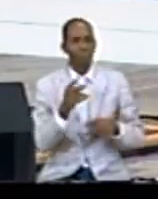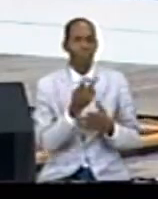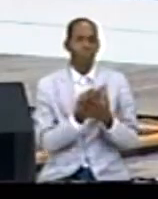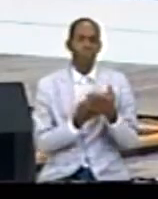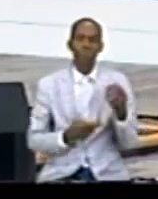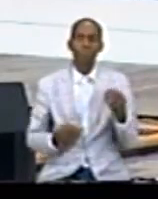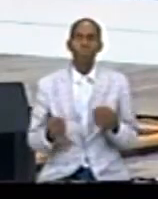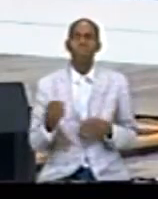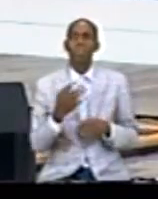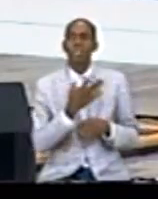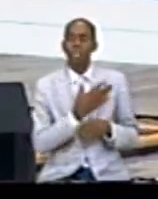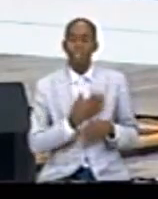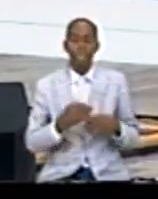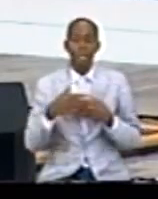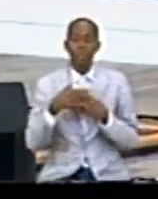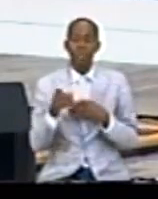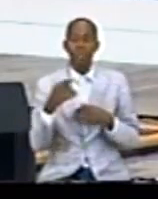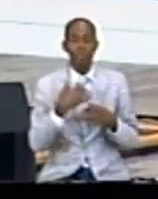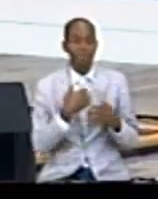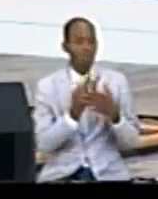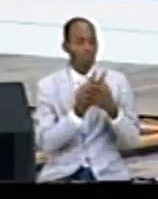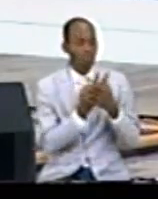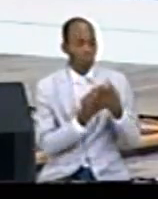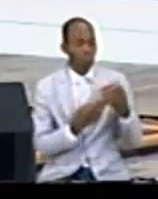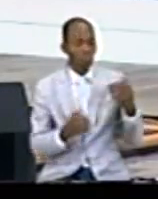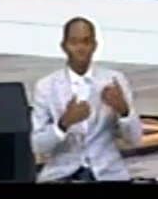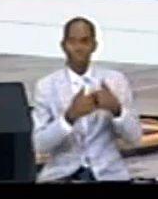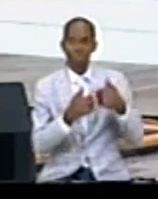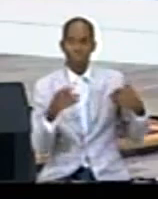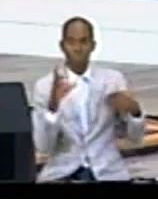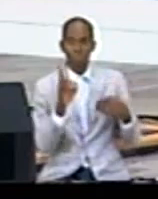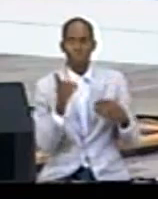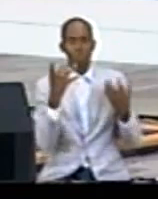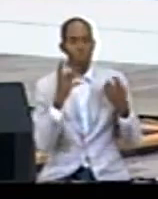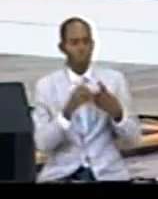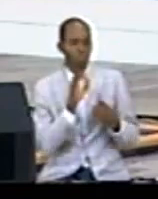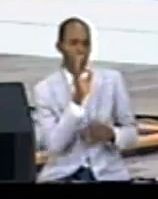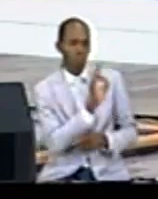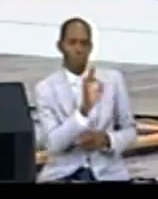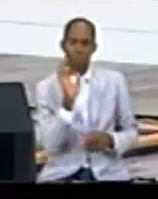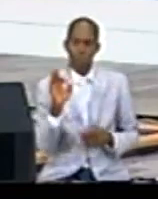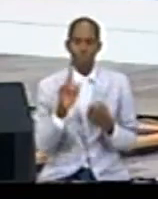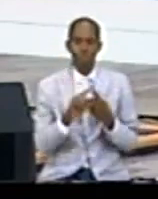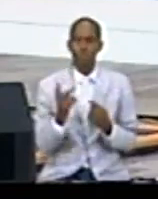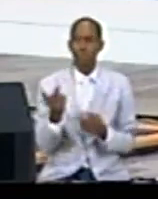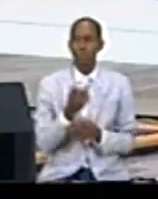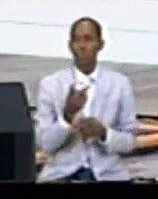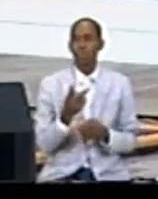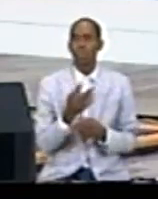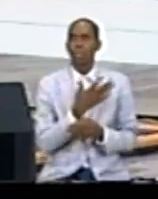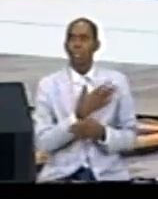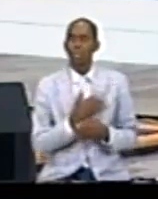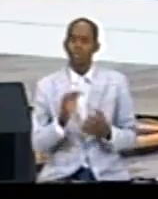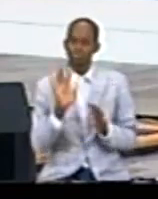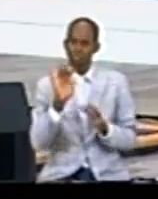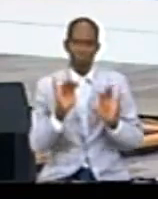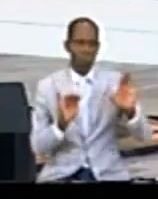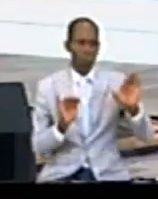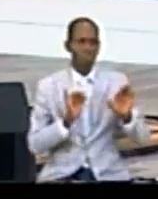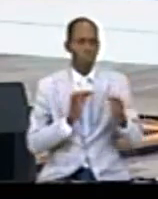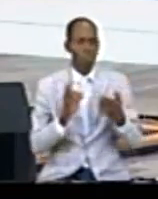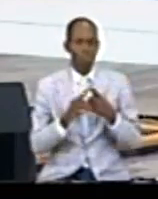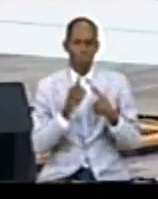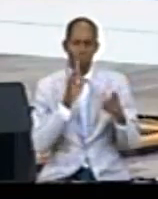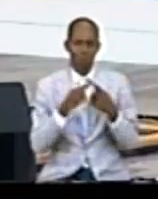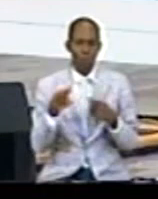after separating them, you want to preach Christ to them. And then you say, I want to talk to you about Christ before I